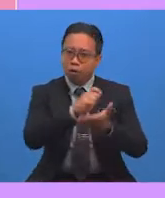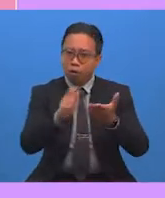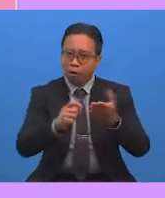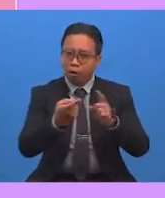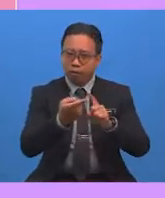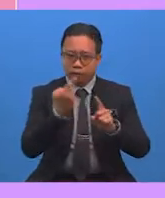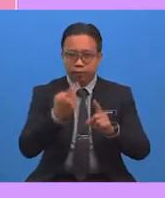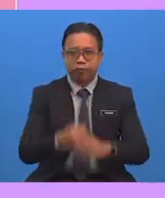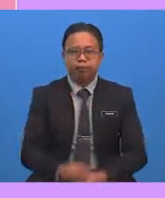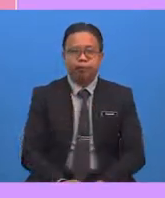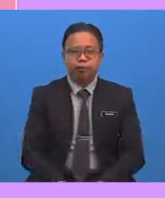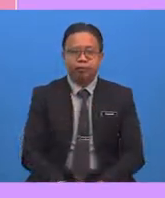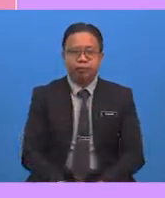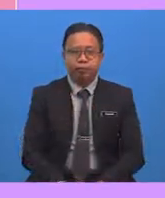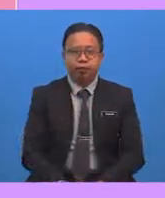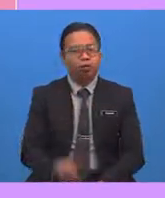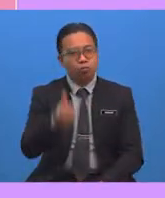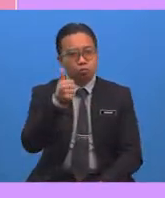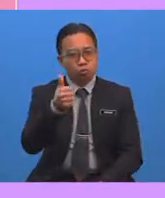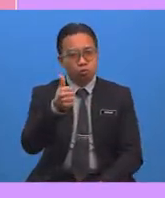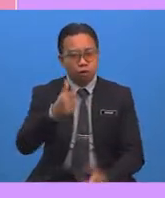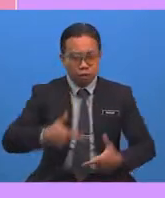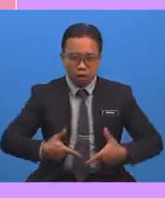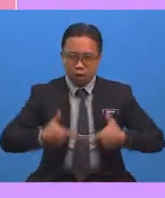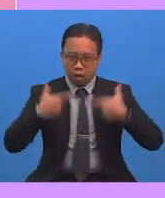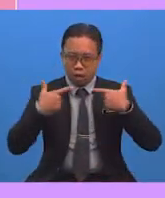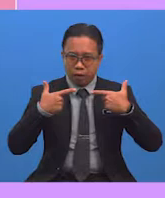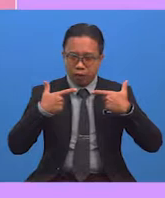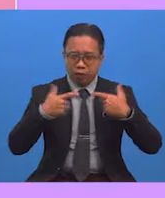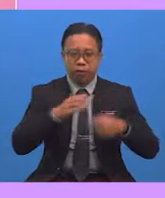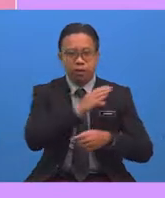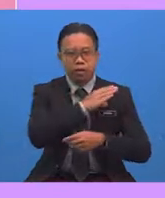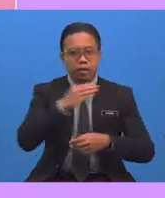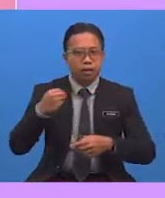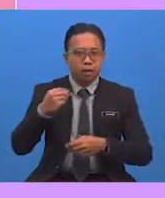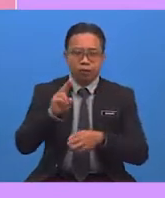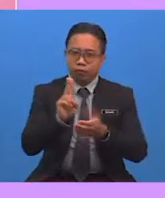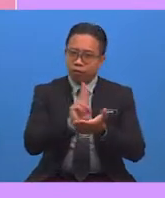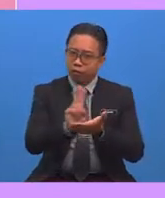wrong, instills good life principles and values.